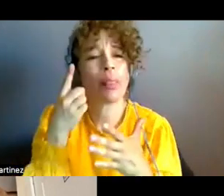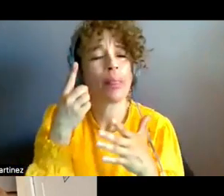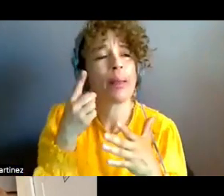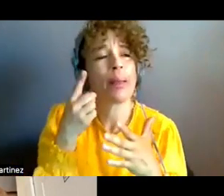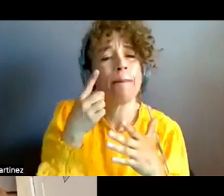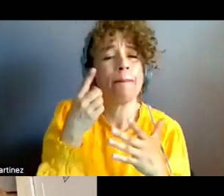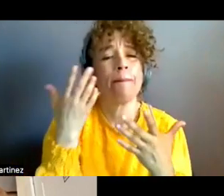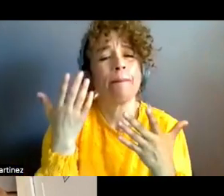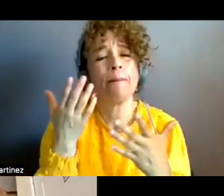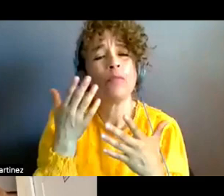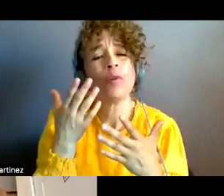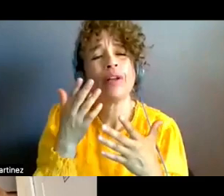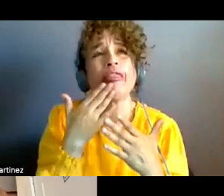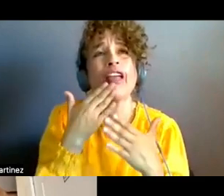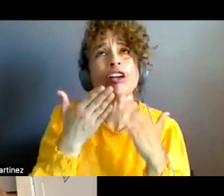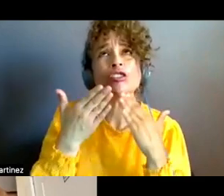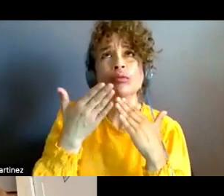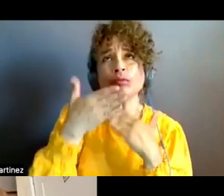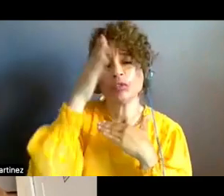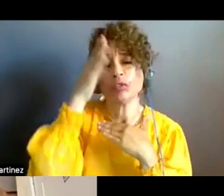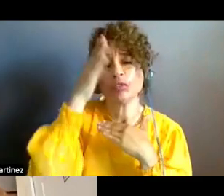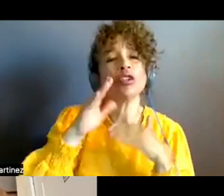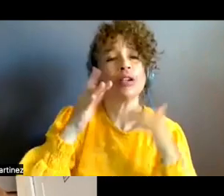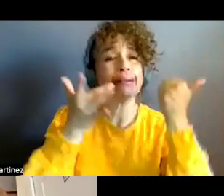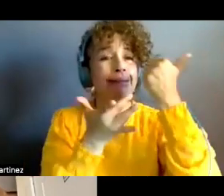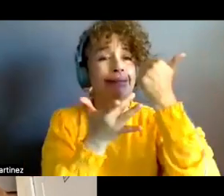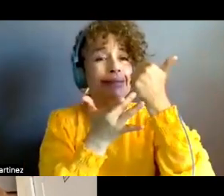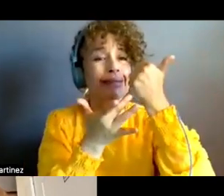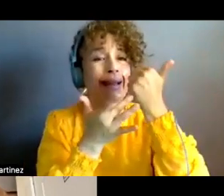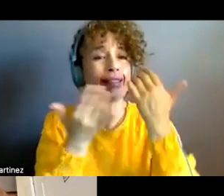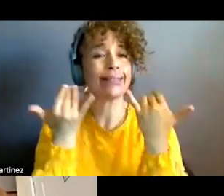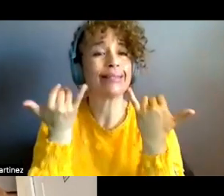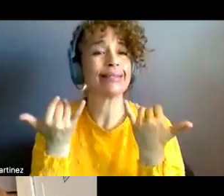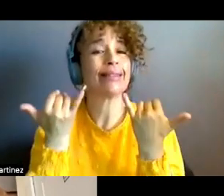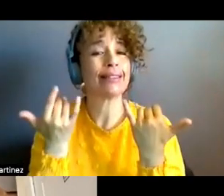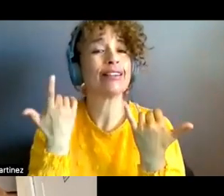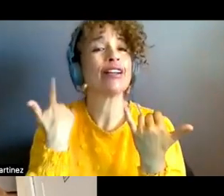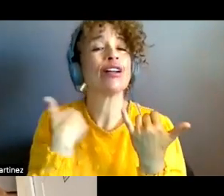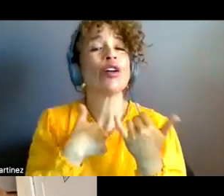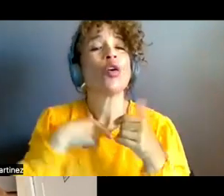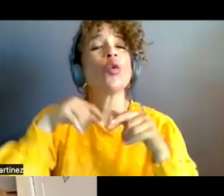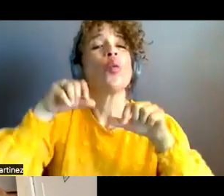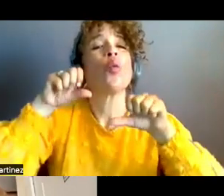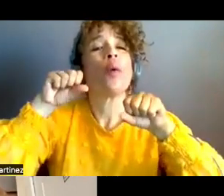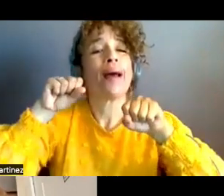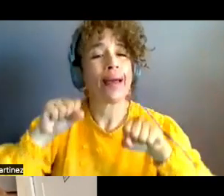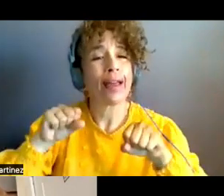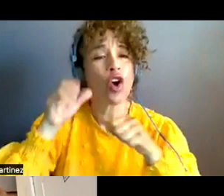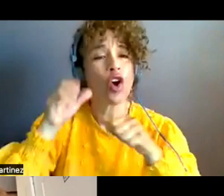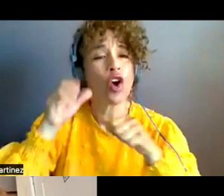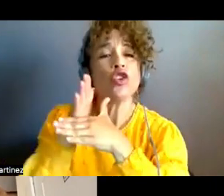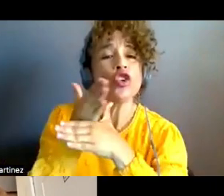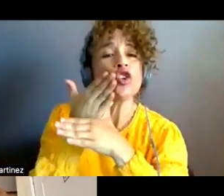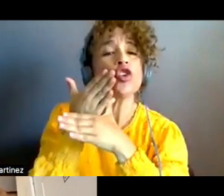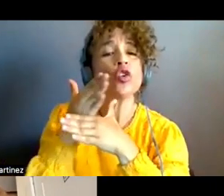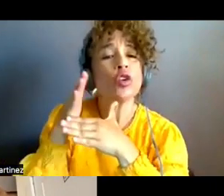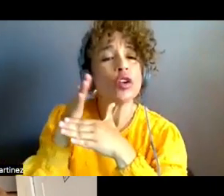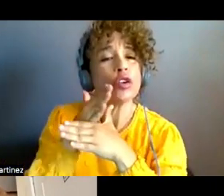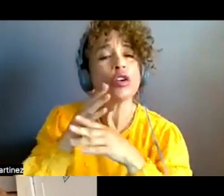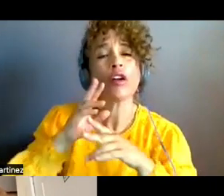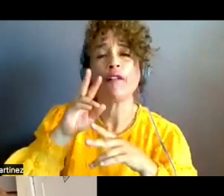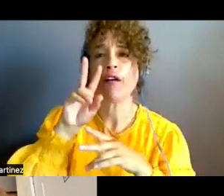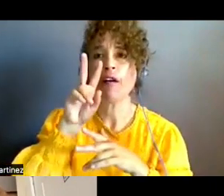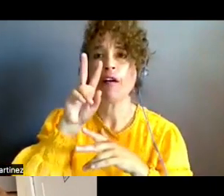So thank goodness we have the technology now that we were able to share